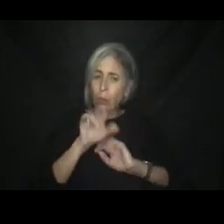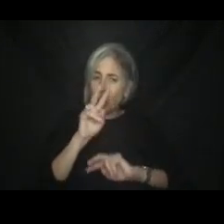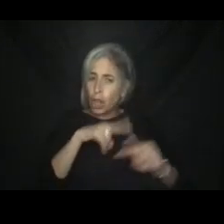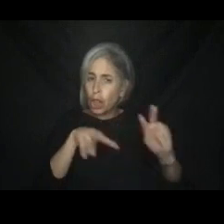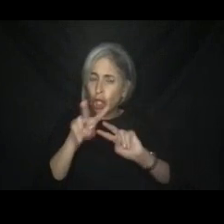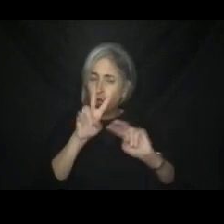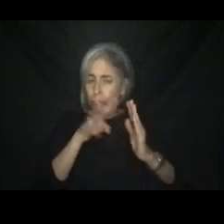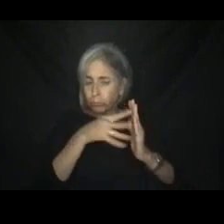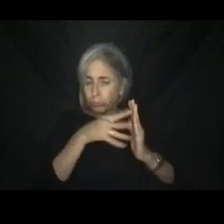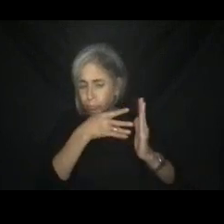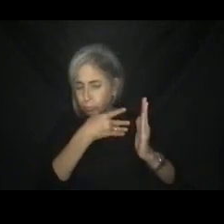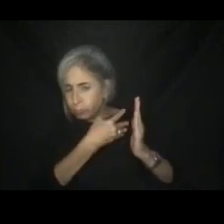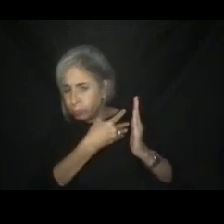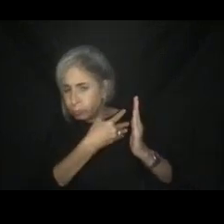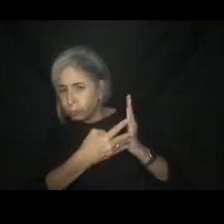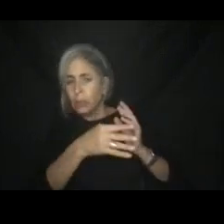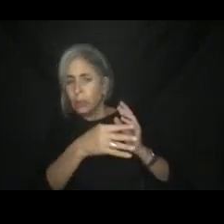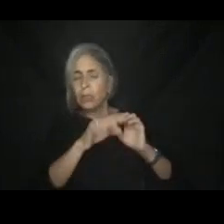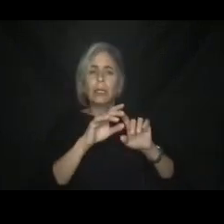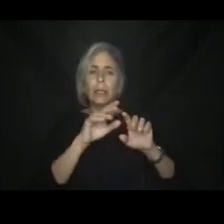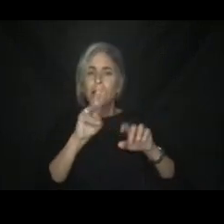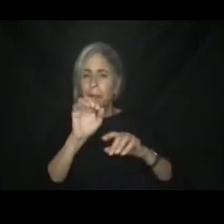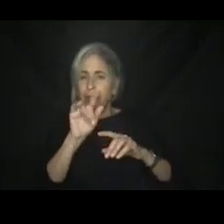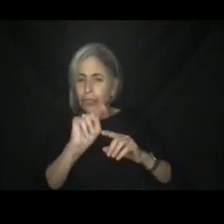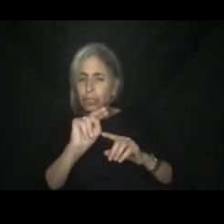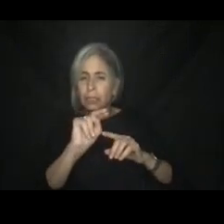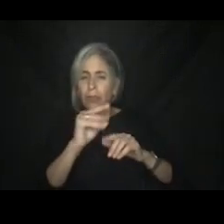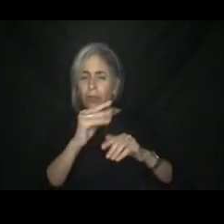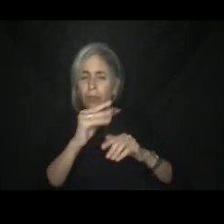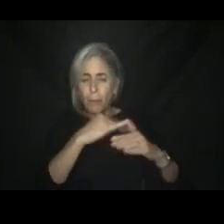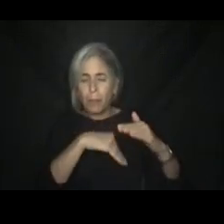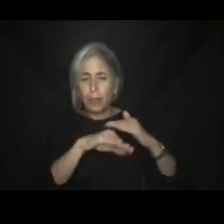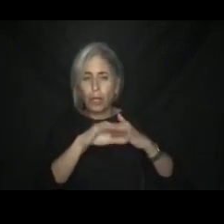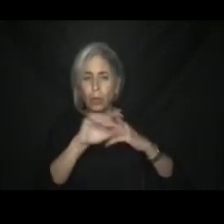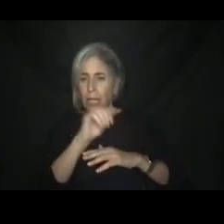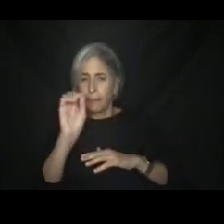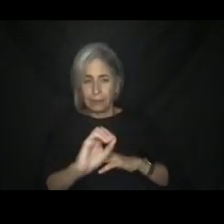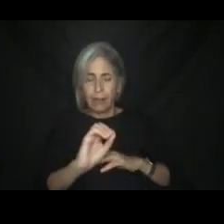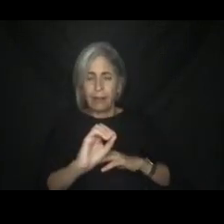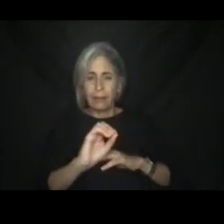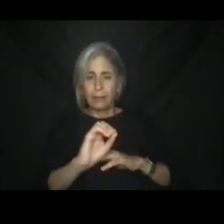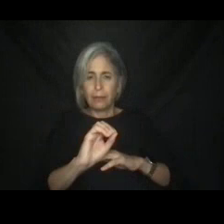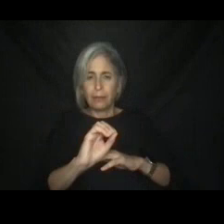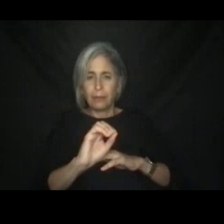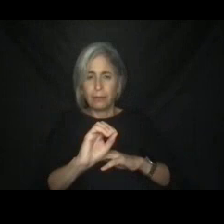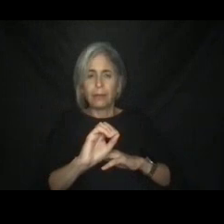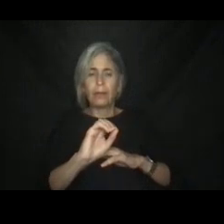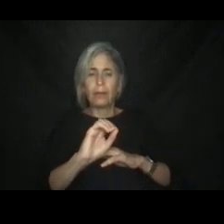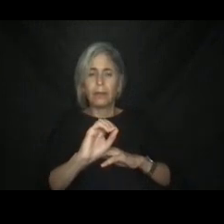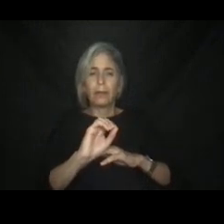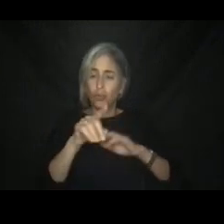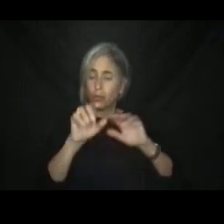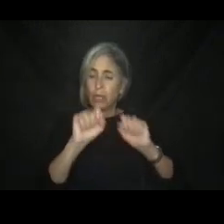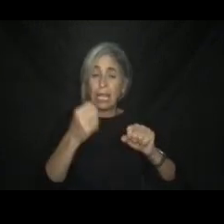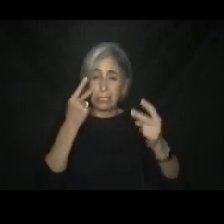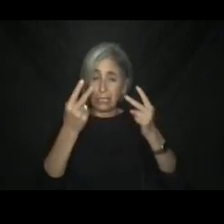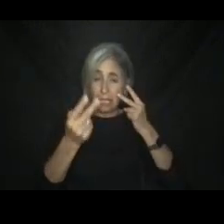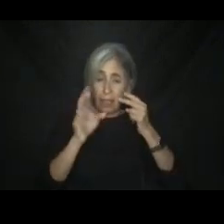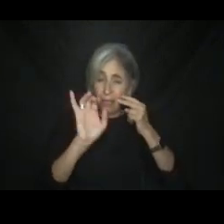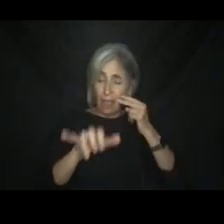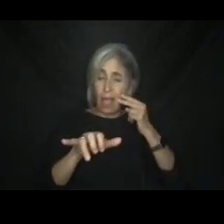spread column and the mean deviation column, all of these are well below the 10% deviation threshold. You can see